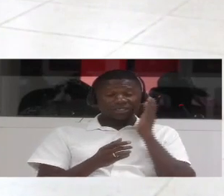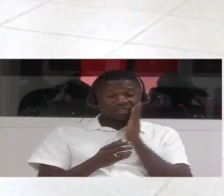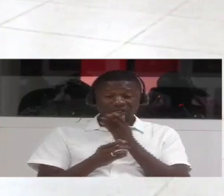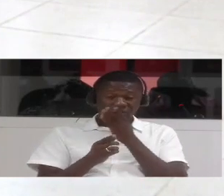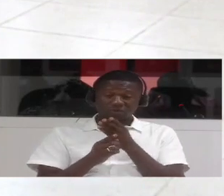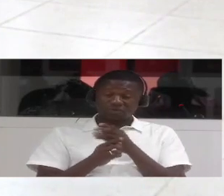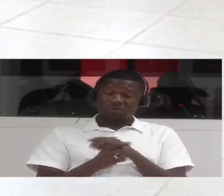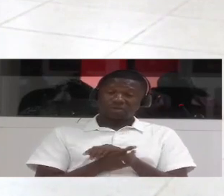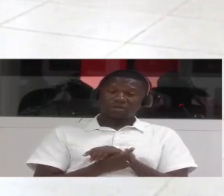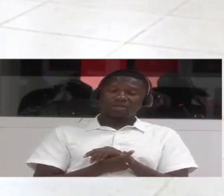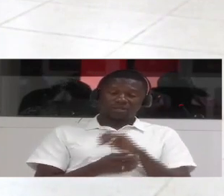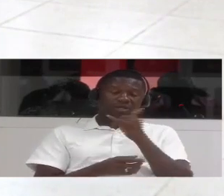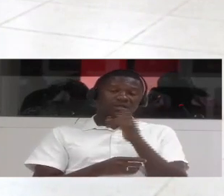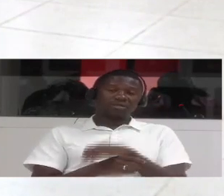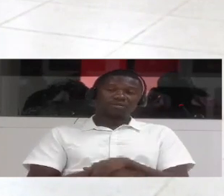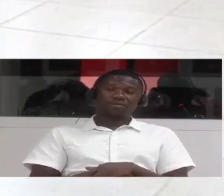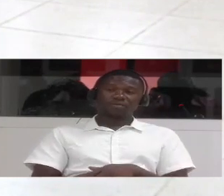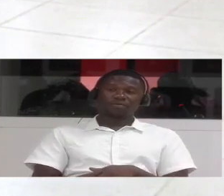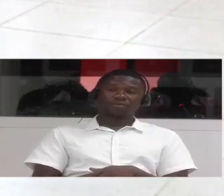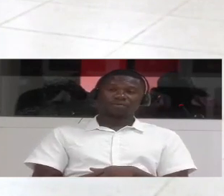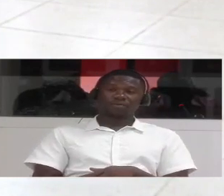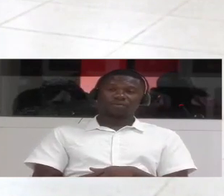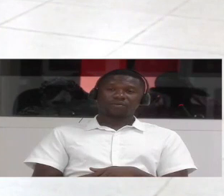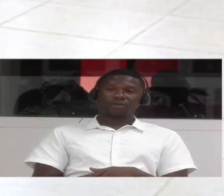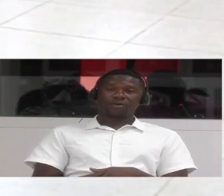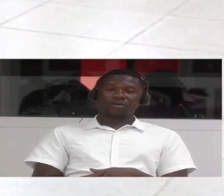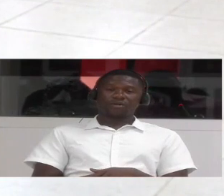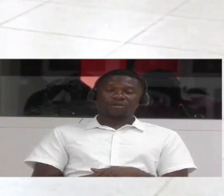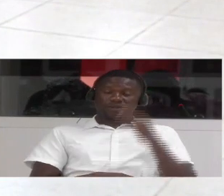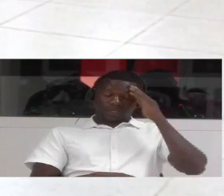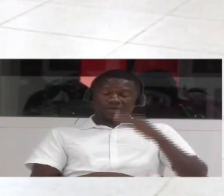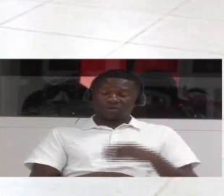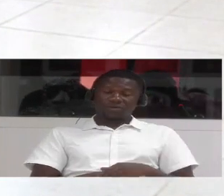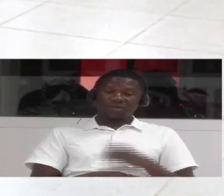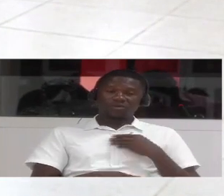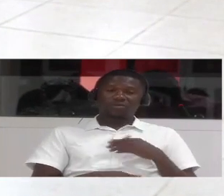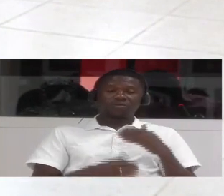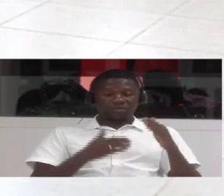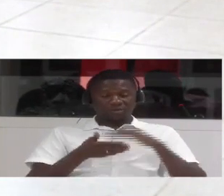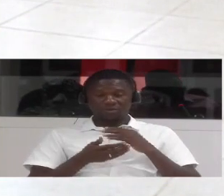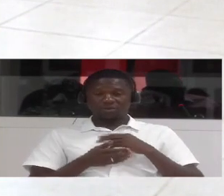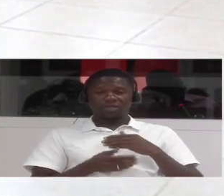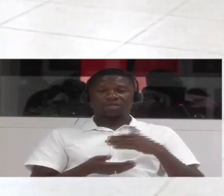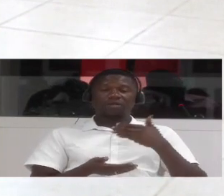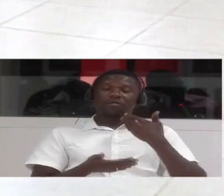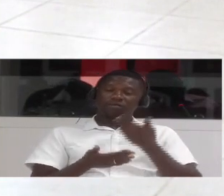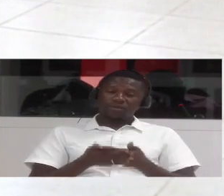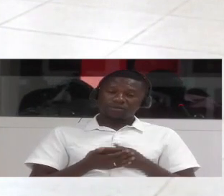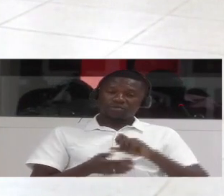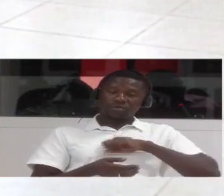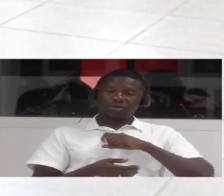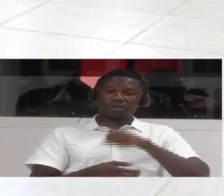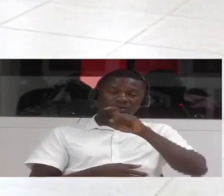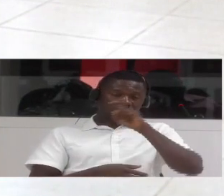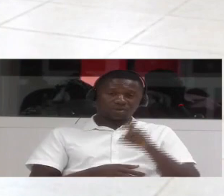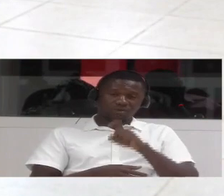Thank you very much. That brings me to the end of my questioning. I now hand